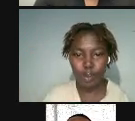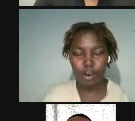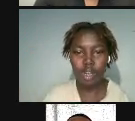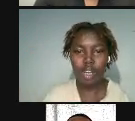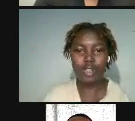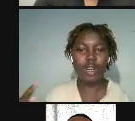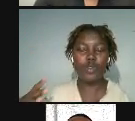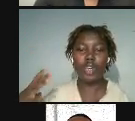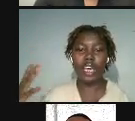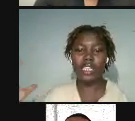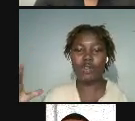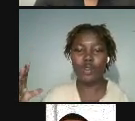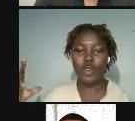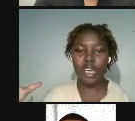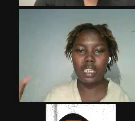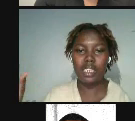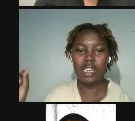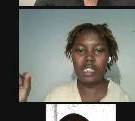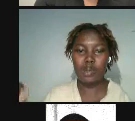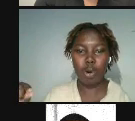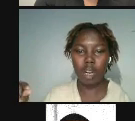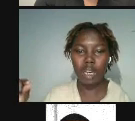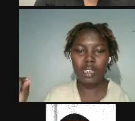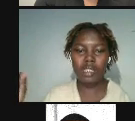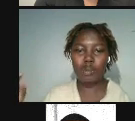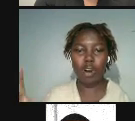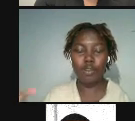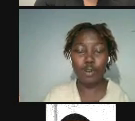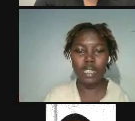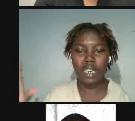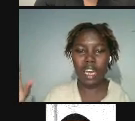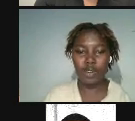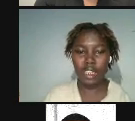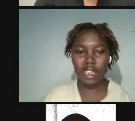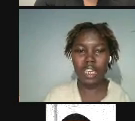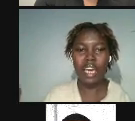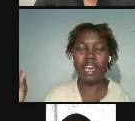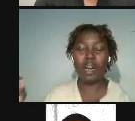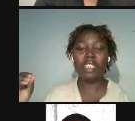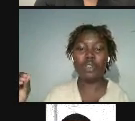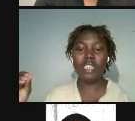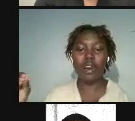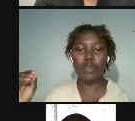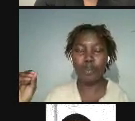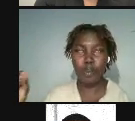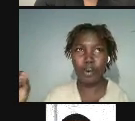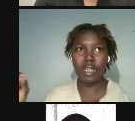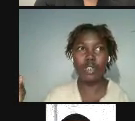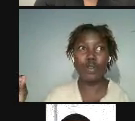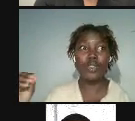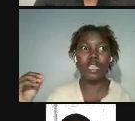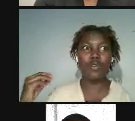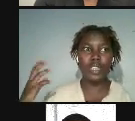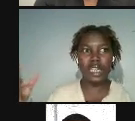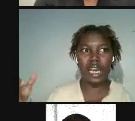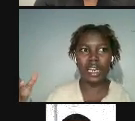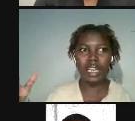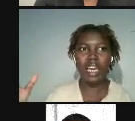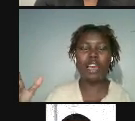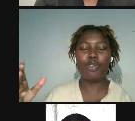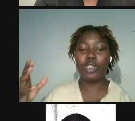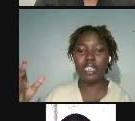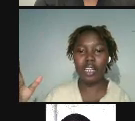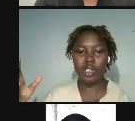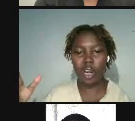physical people. So even if you get small views and everything, imagine those are people that you've seen